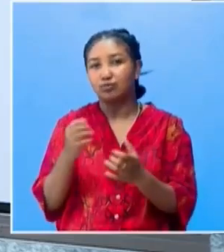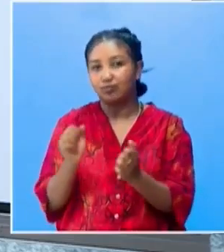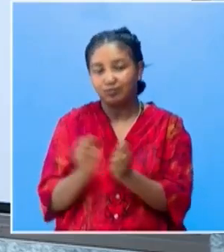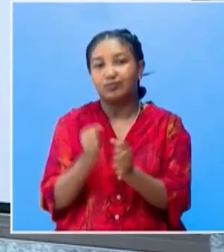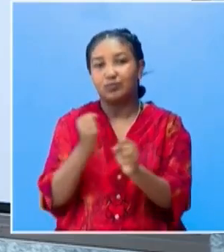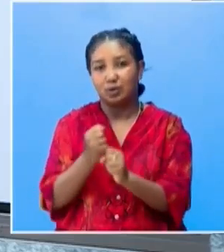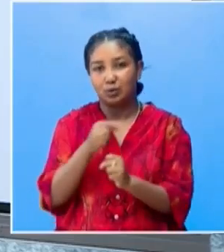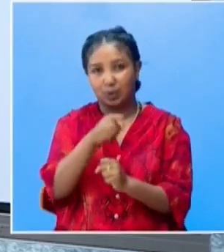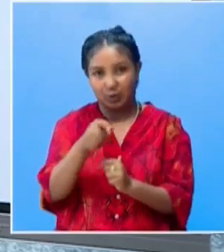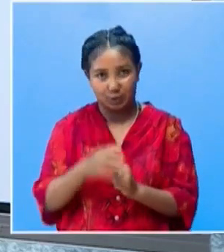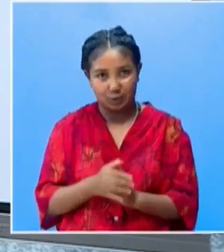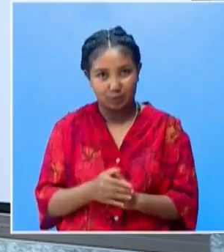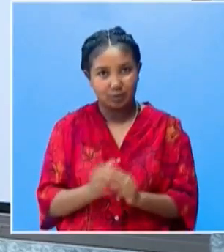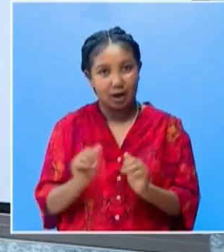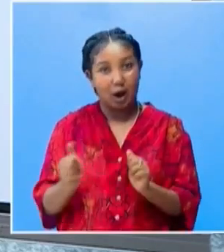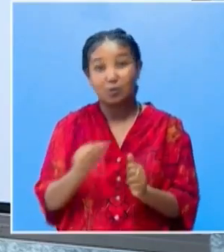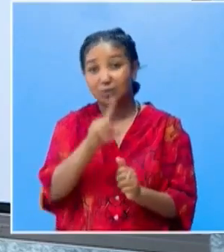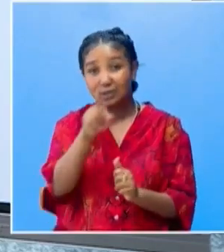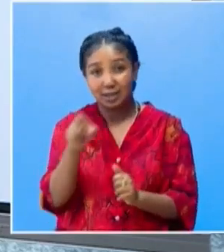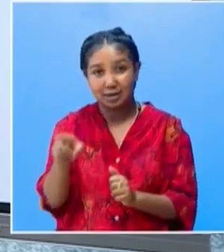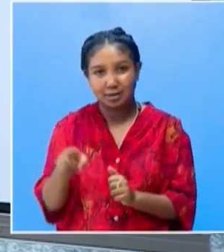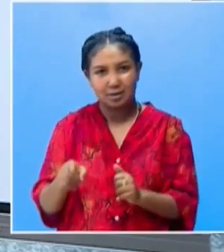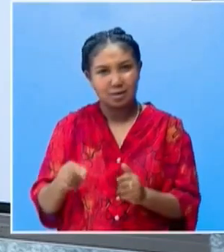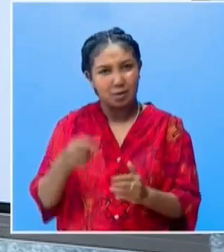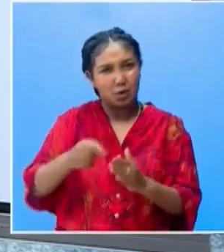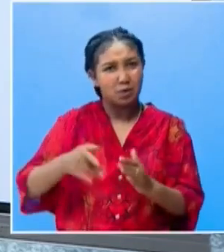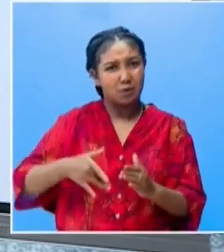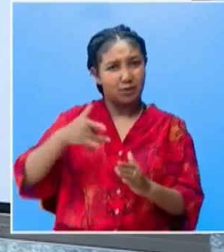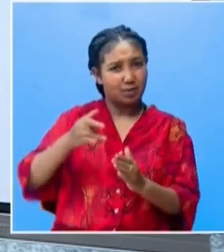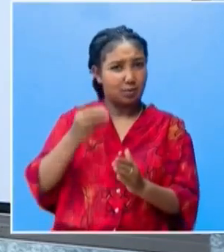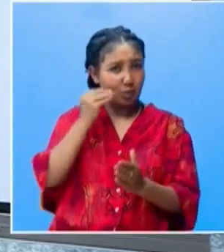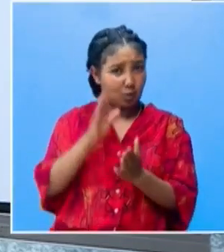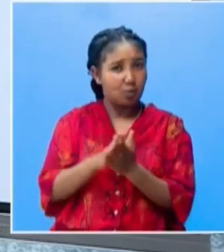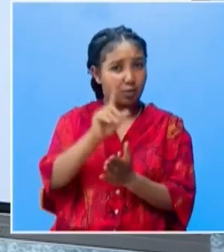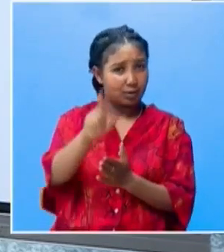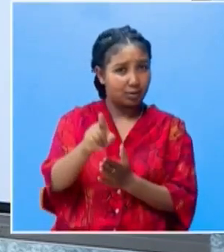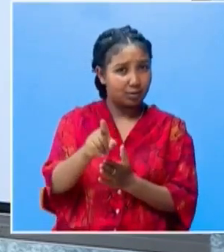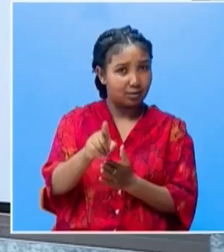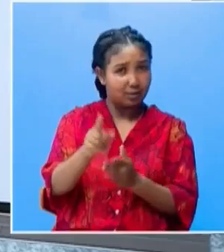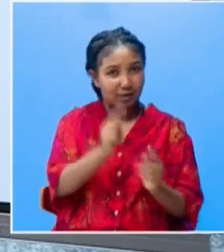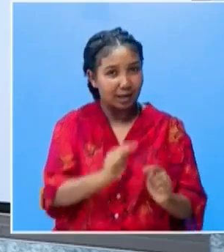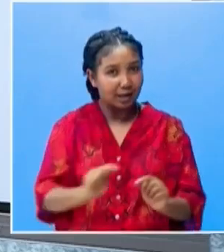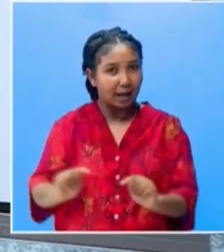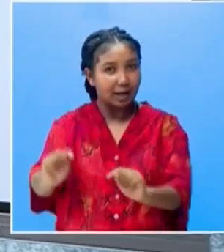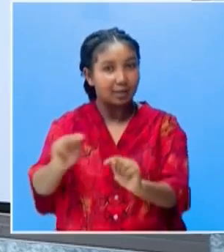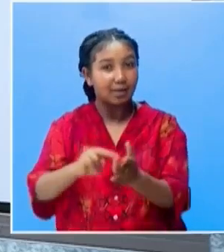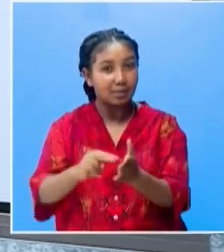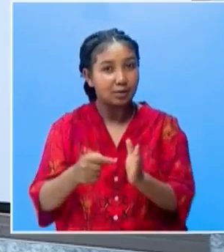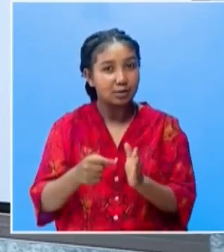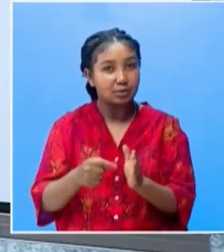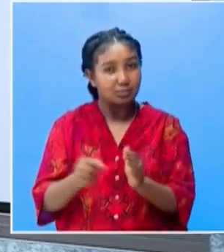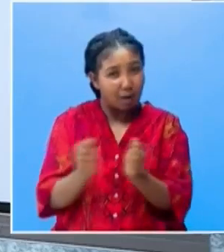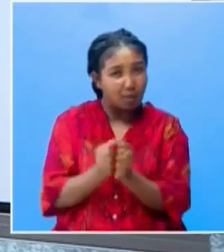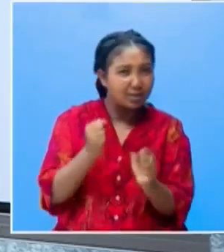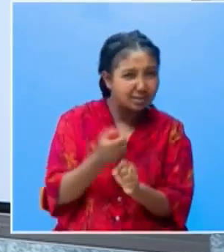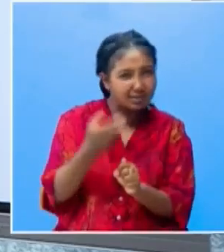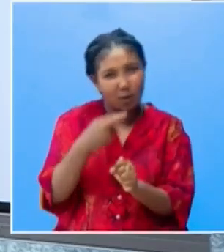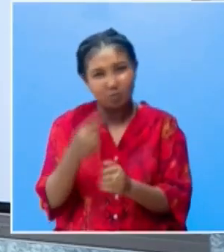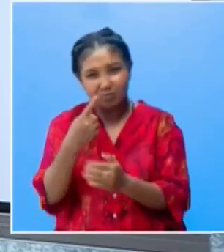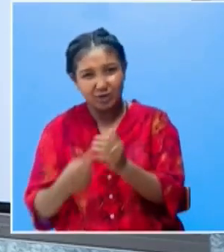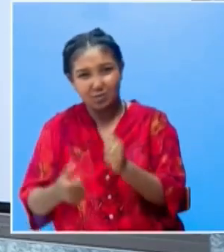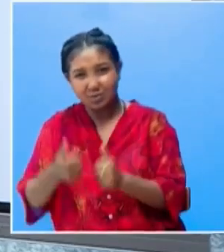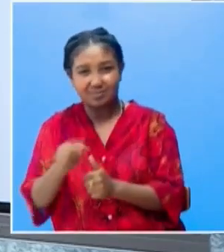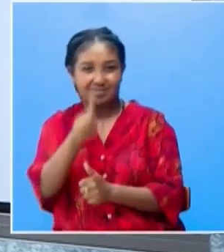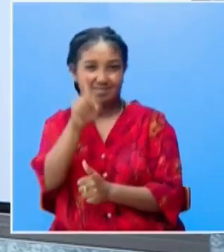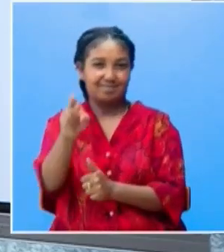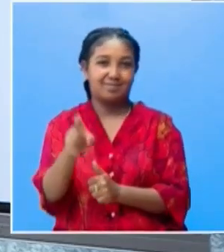Yeah? How do you say that? What do you feel about the homework? Technically, That means, shall we do together or not? Just you are